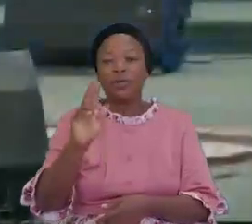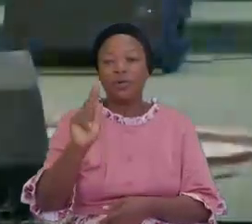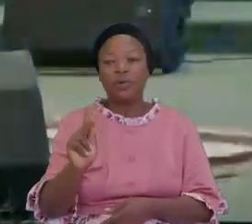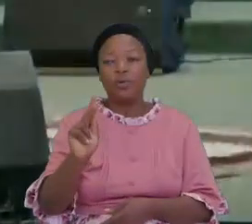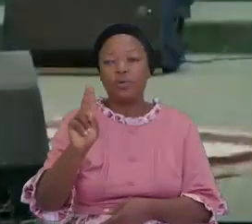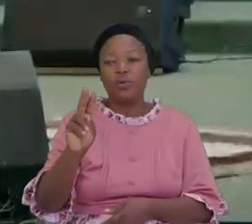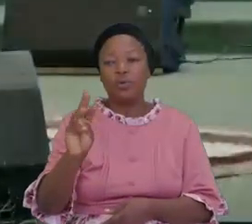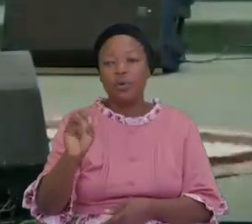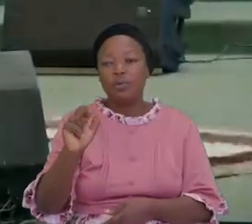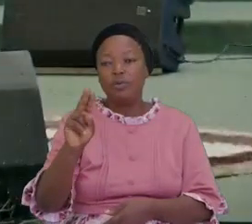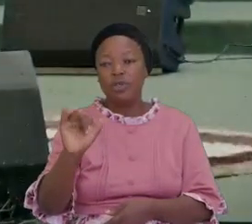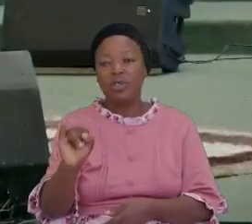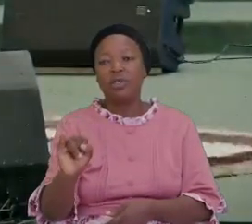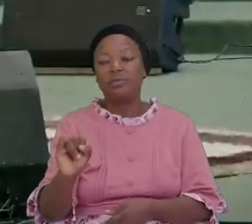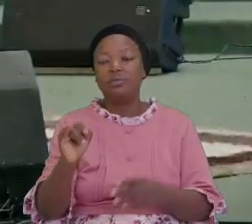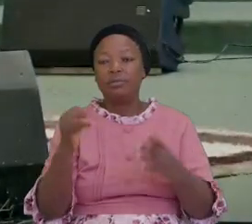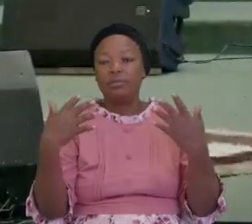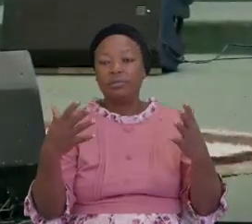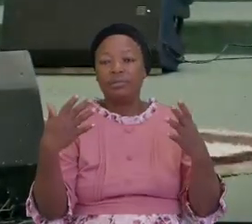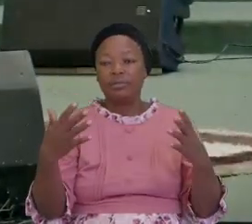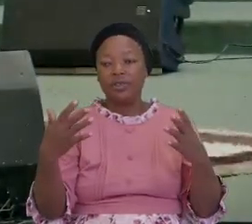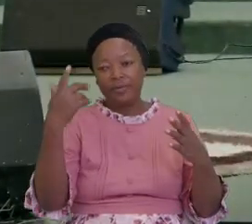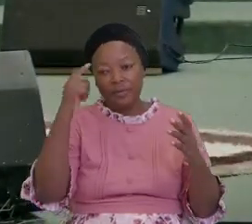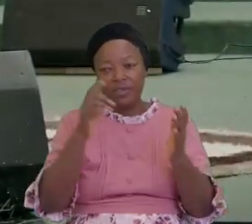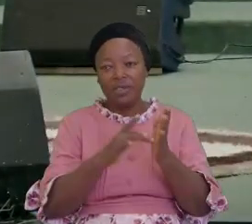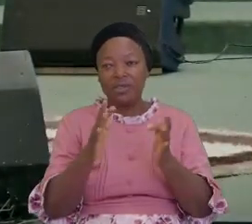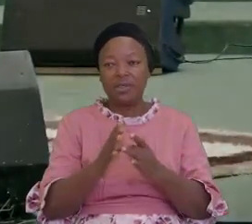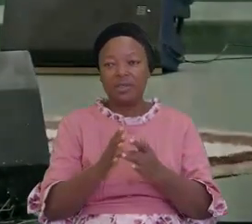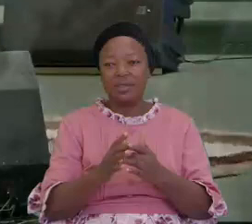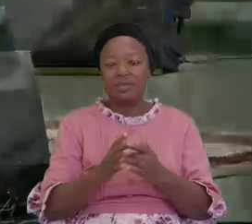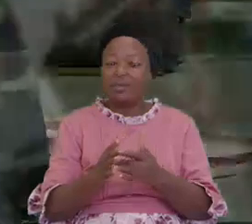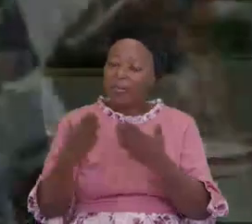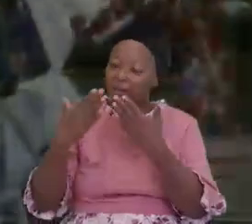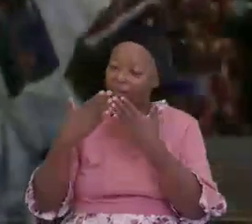and for the Lord Jesus. Hallelujah. Hallelujah. Merci beaucoup.